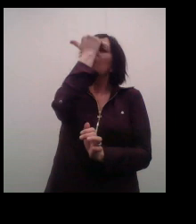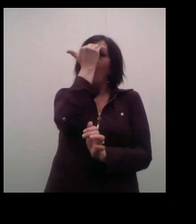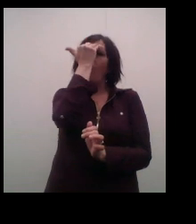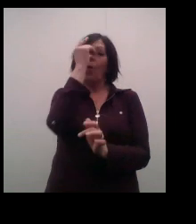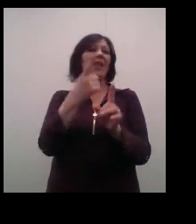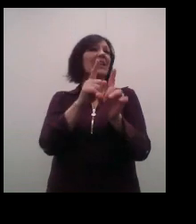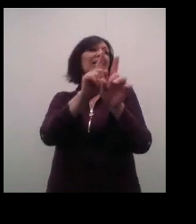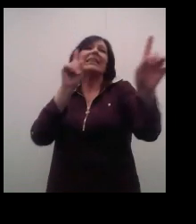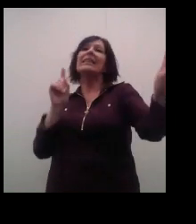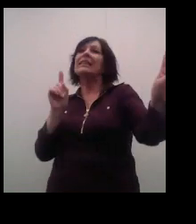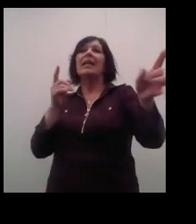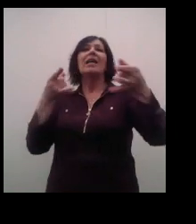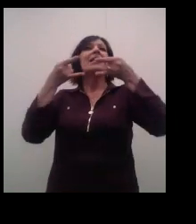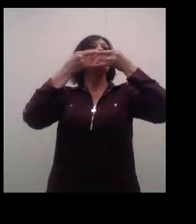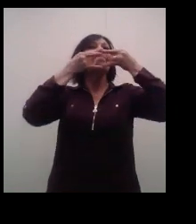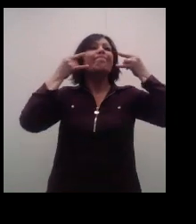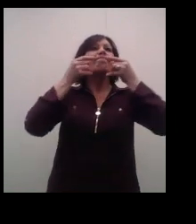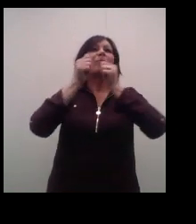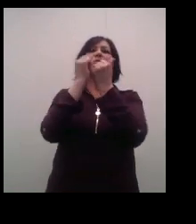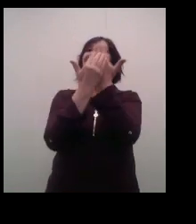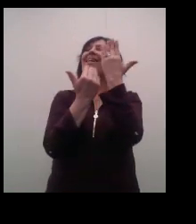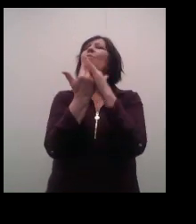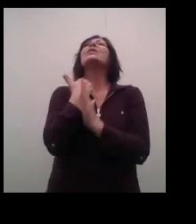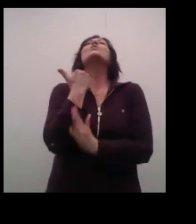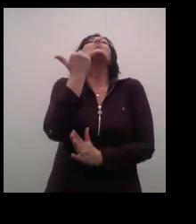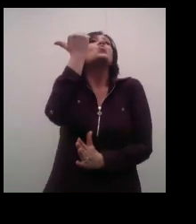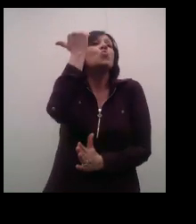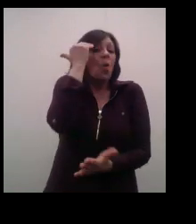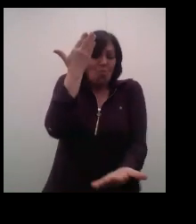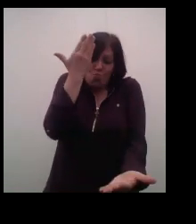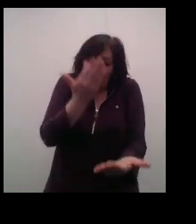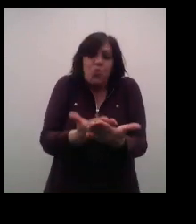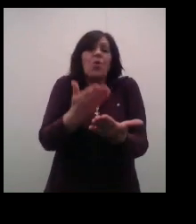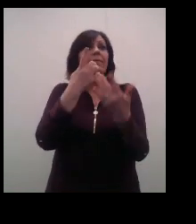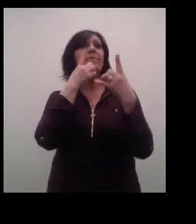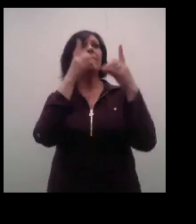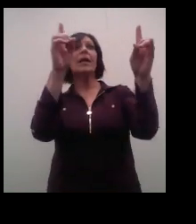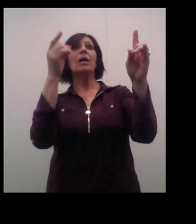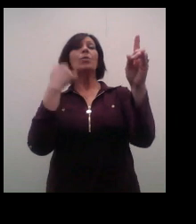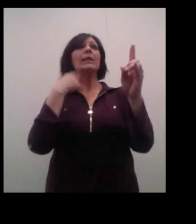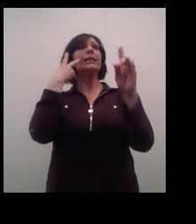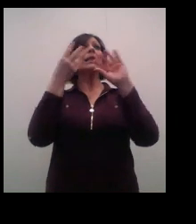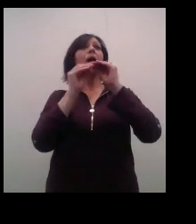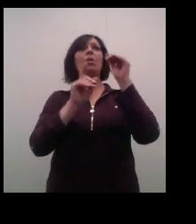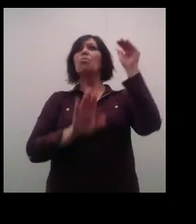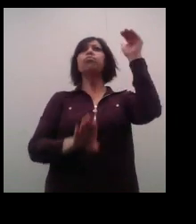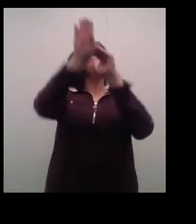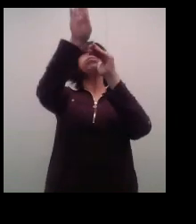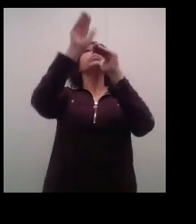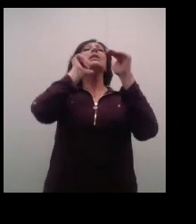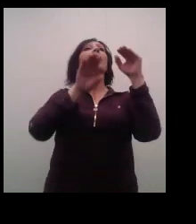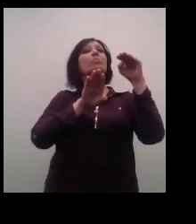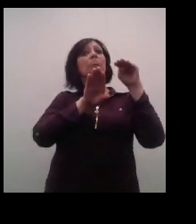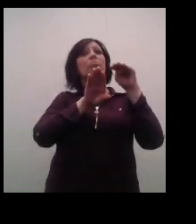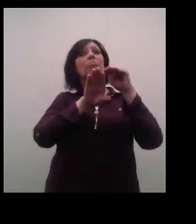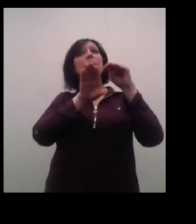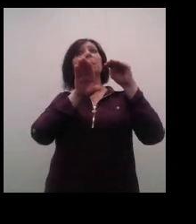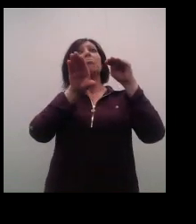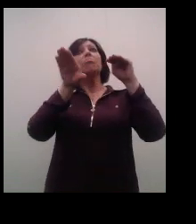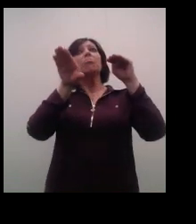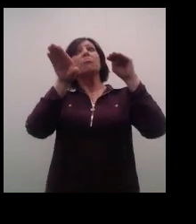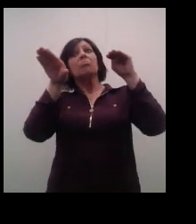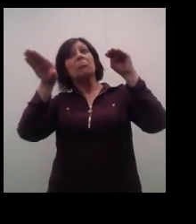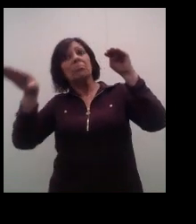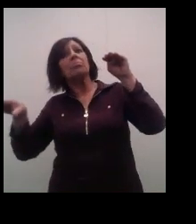social distancing, masking, washing our hands, we know that they're effective because we've seen our hospital numbers go down in the past. So we